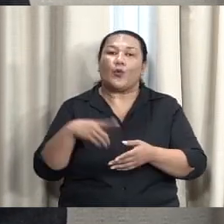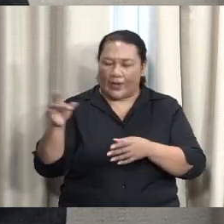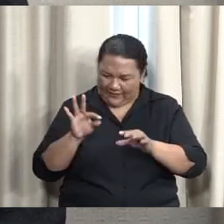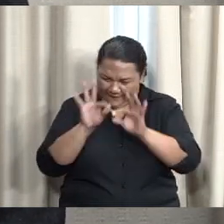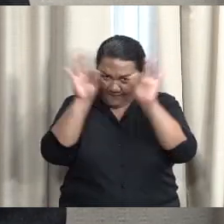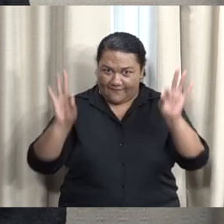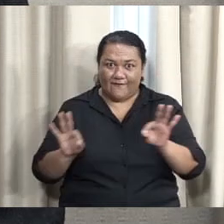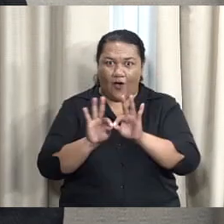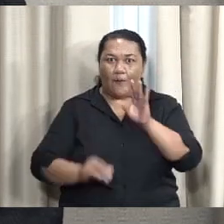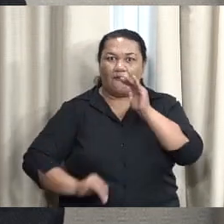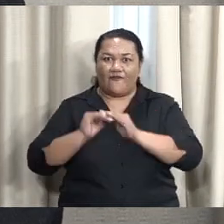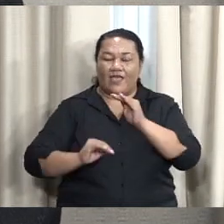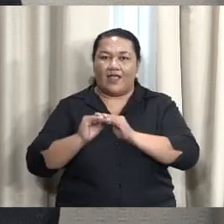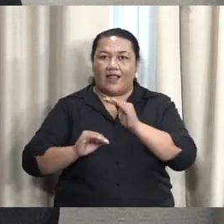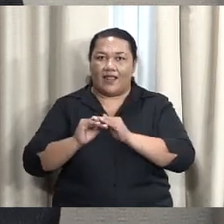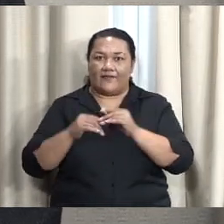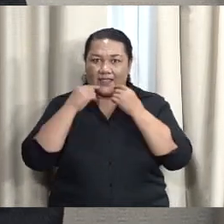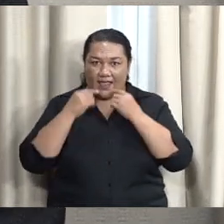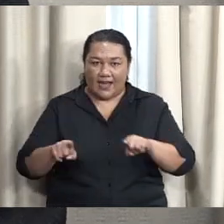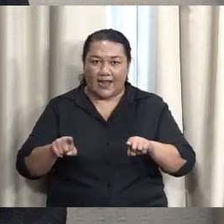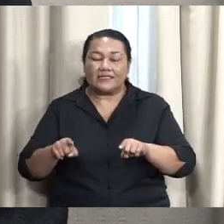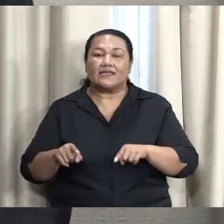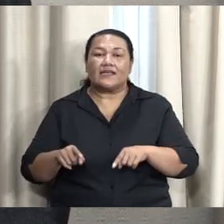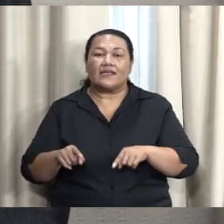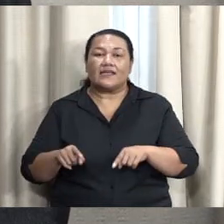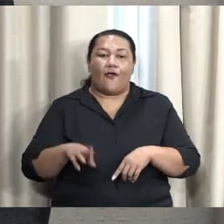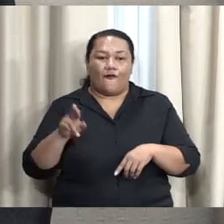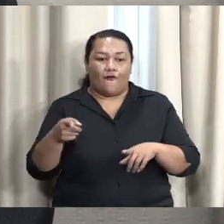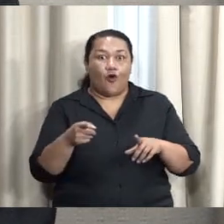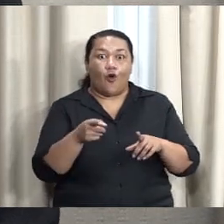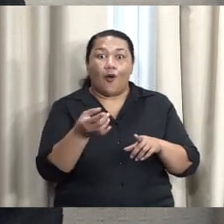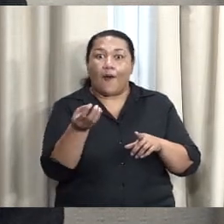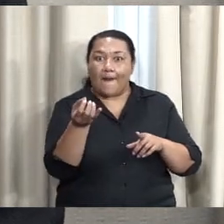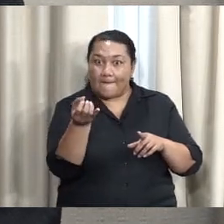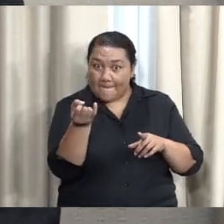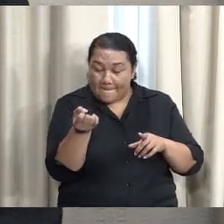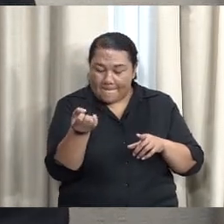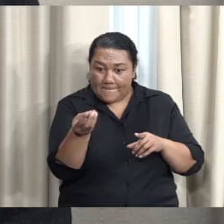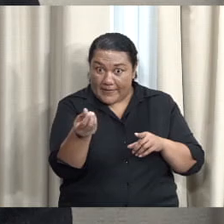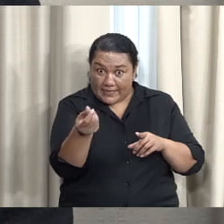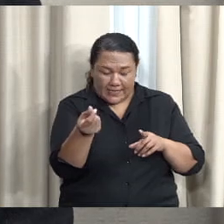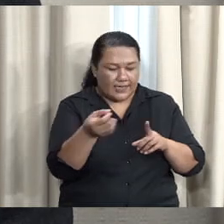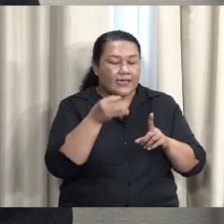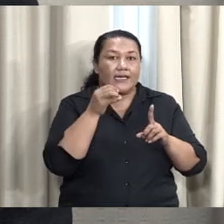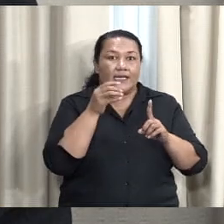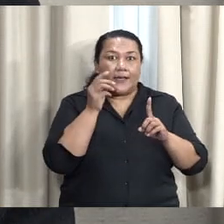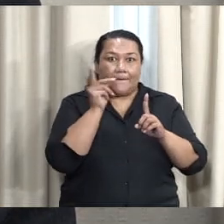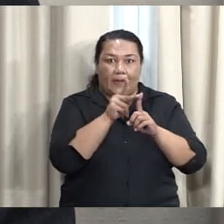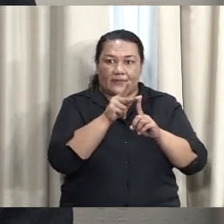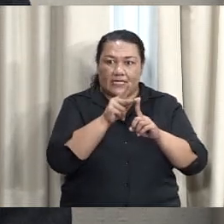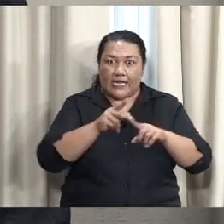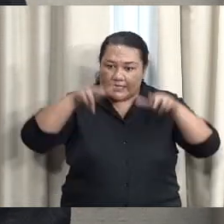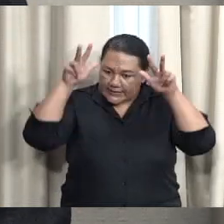a statutory declaration for income verification purposes, which has been verified and signed